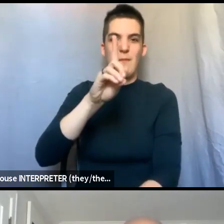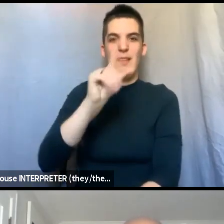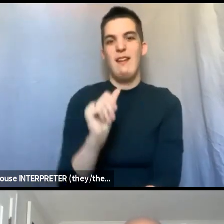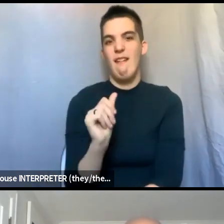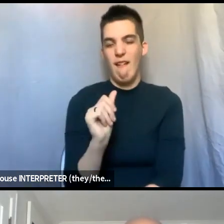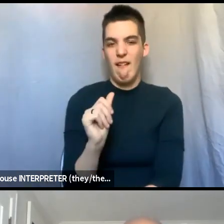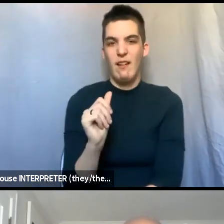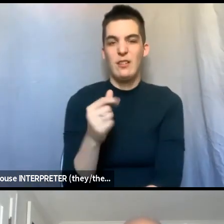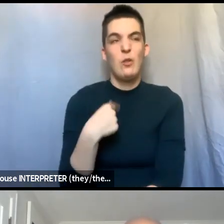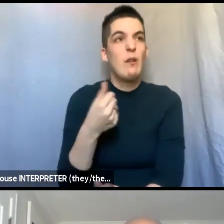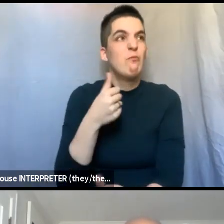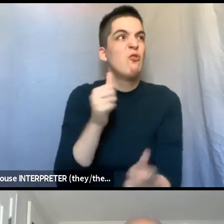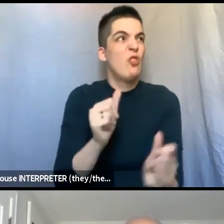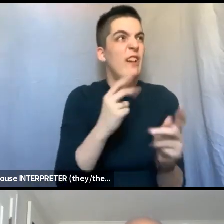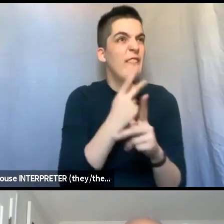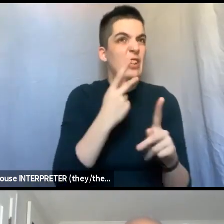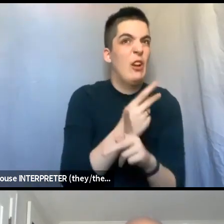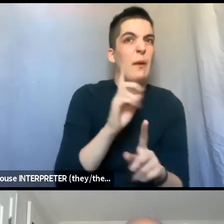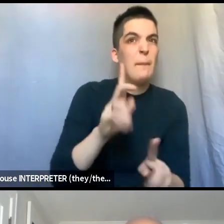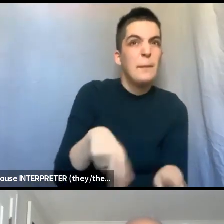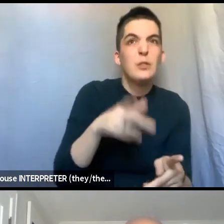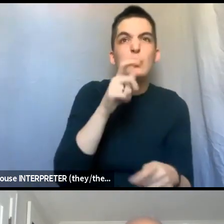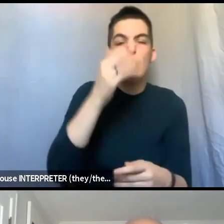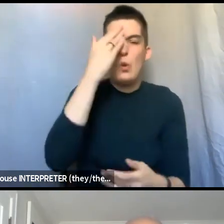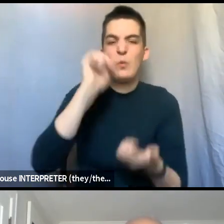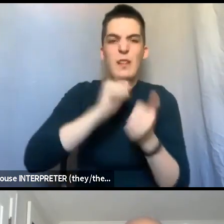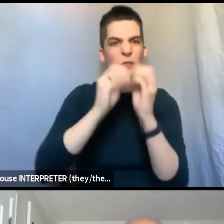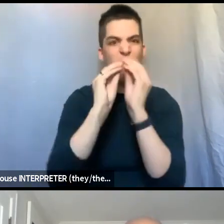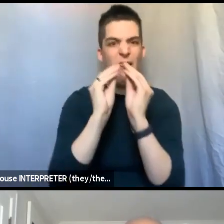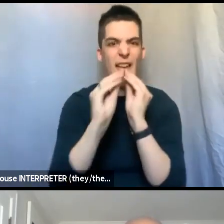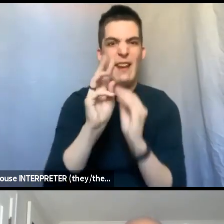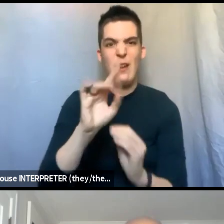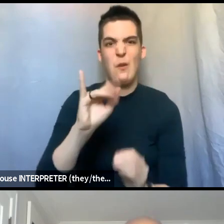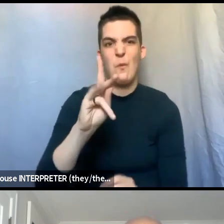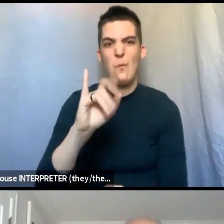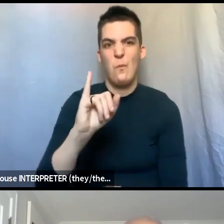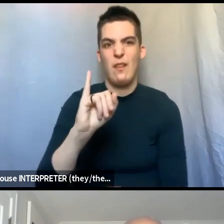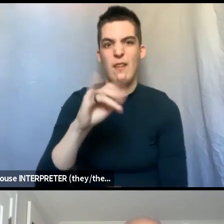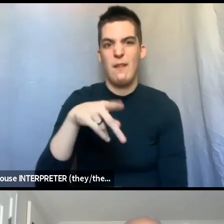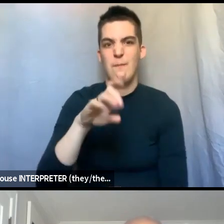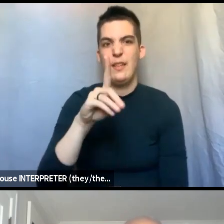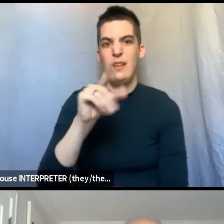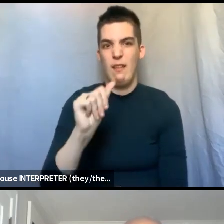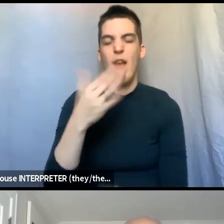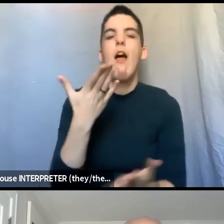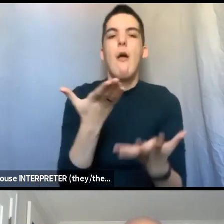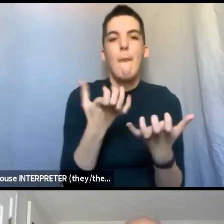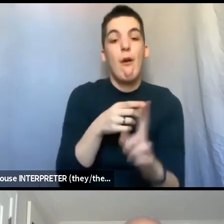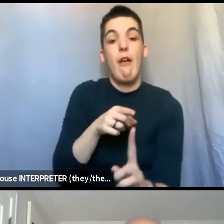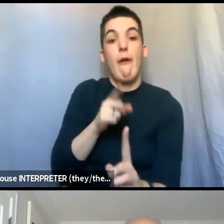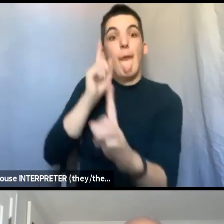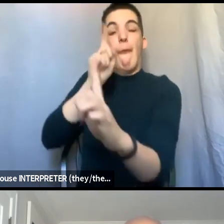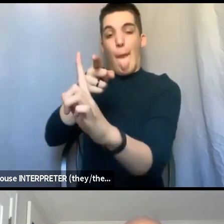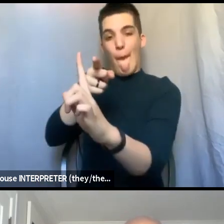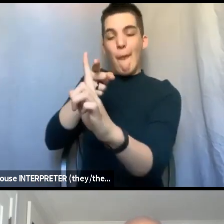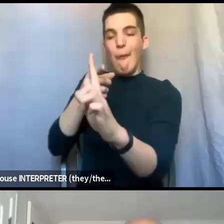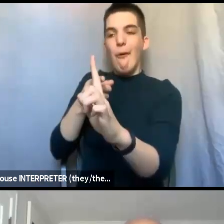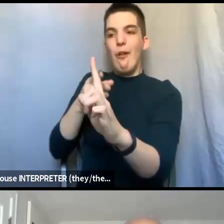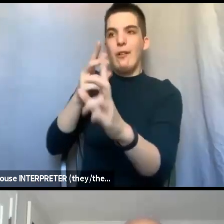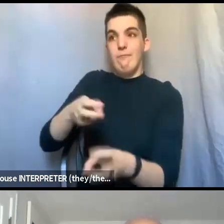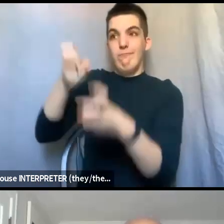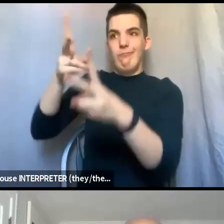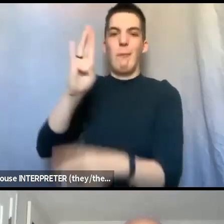I've got to find somebody who knows how to do that. And I want to do it by January. That's my meager goal after you're